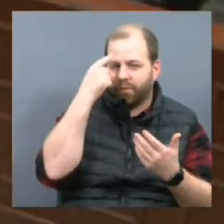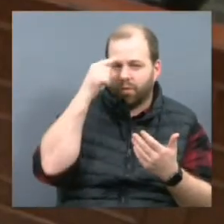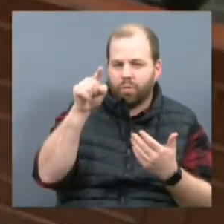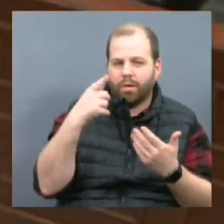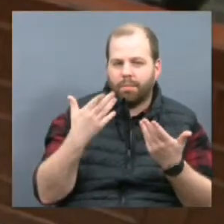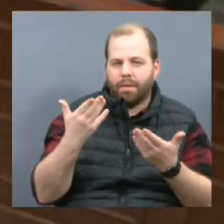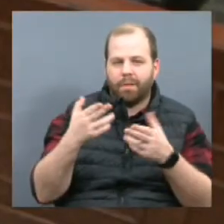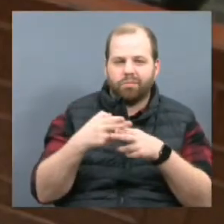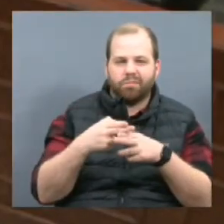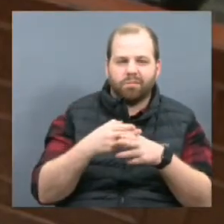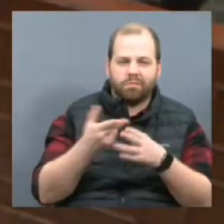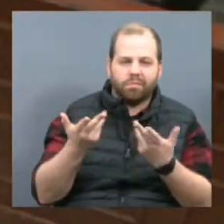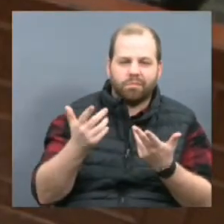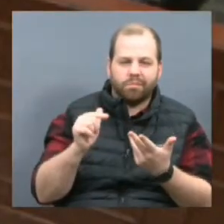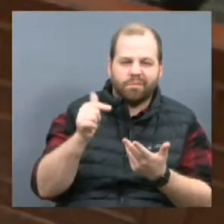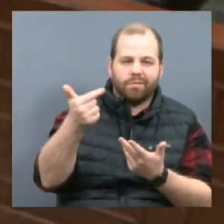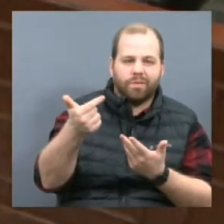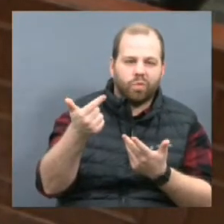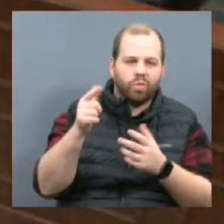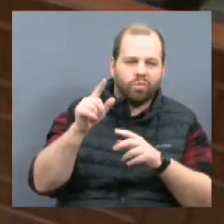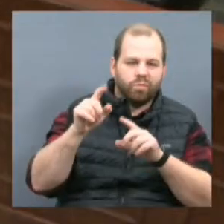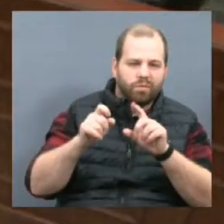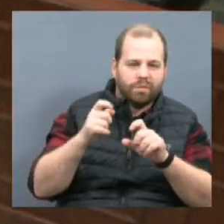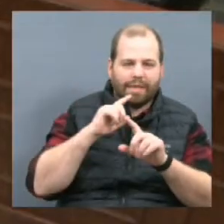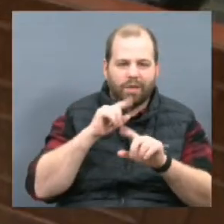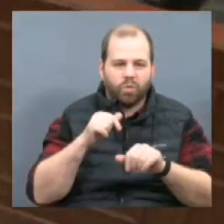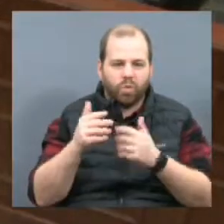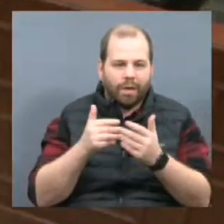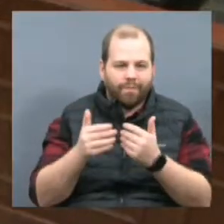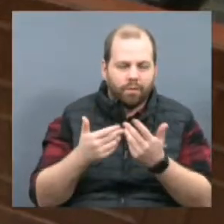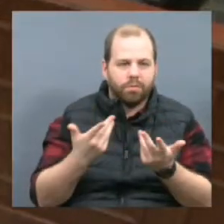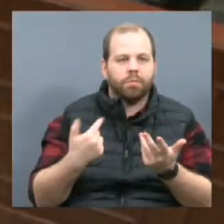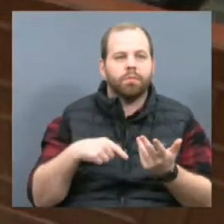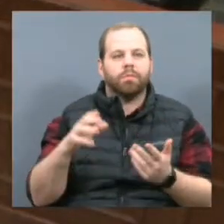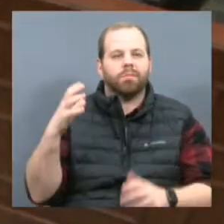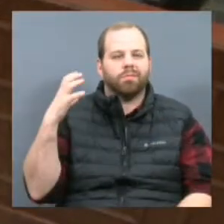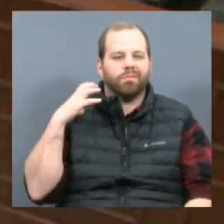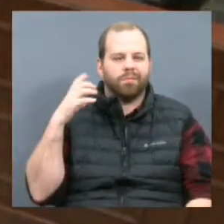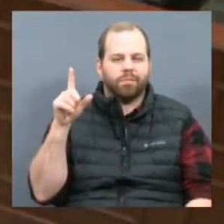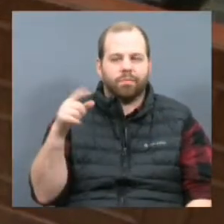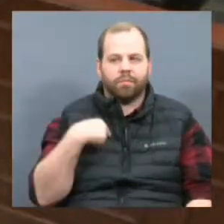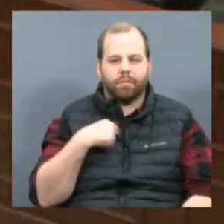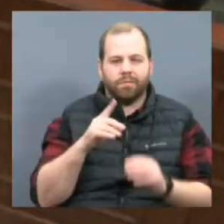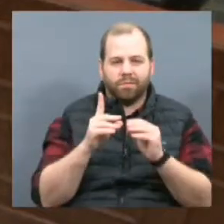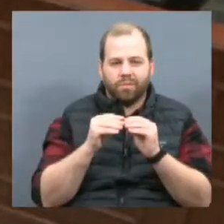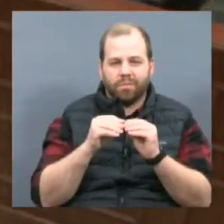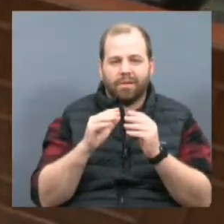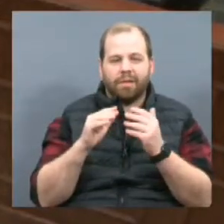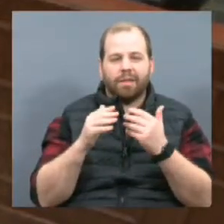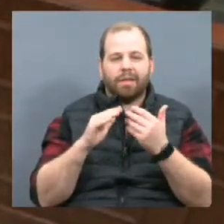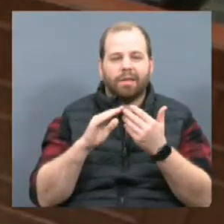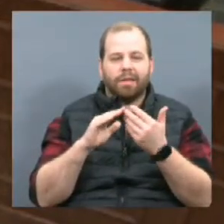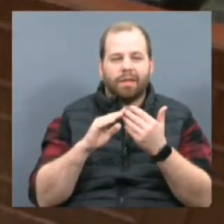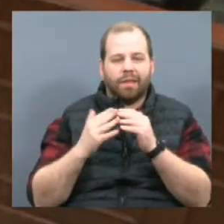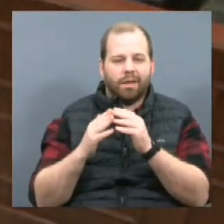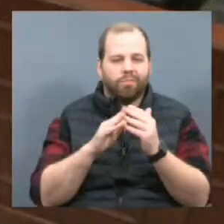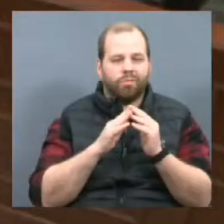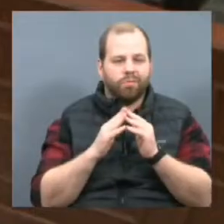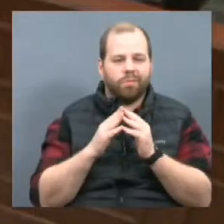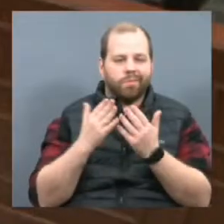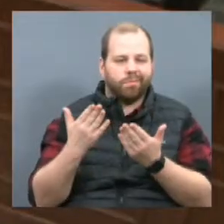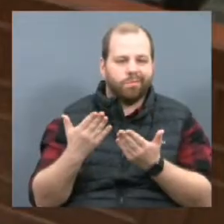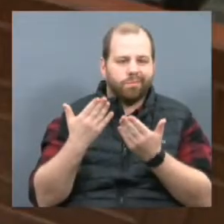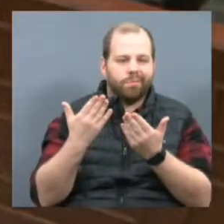definitely just a moment to answer. and then Chairman Vickers, there was one other thing that the neighborhood brought up, and that was in regards